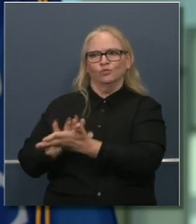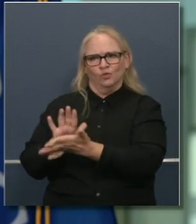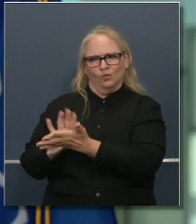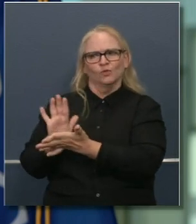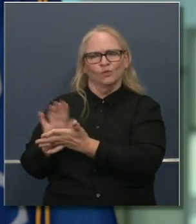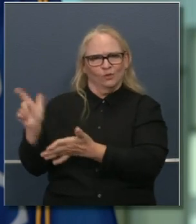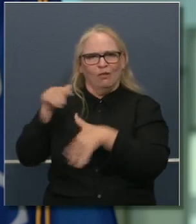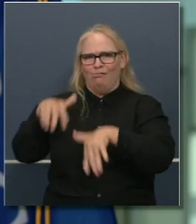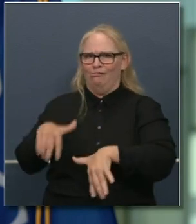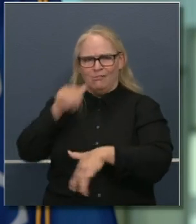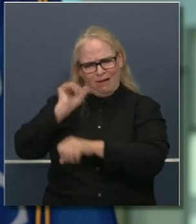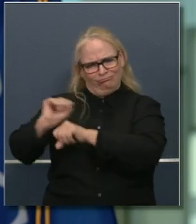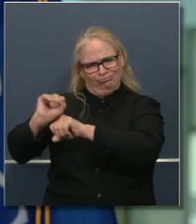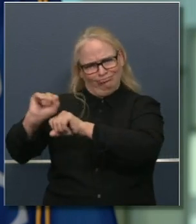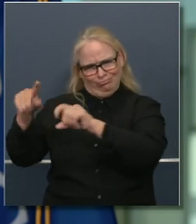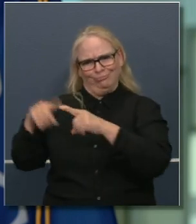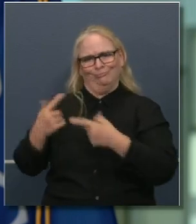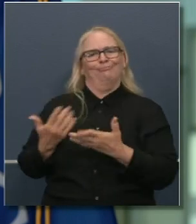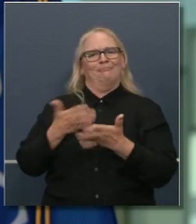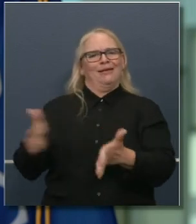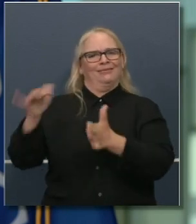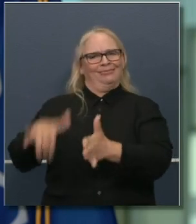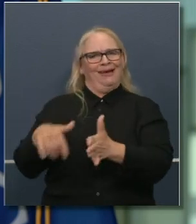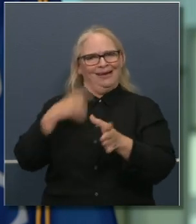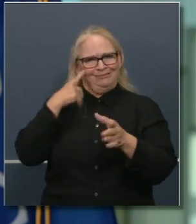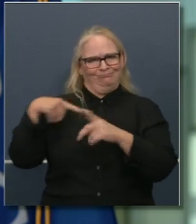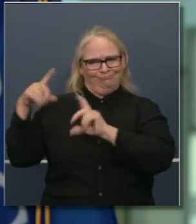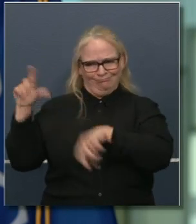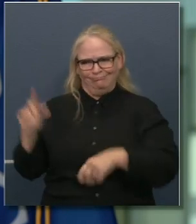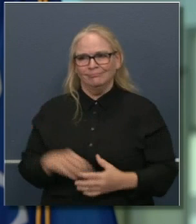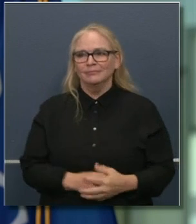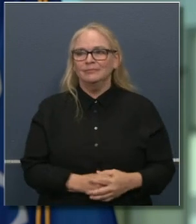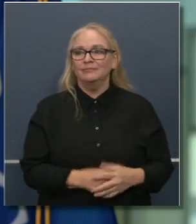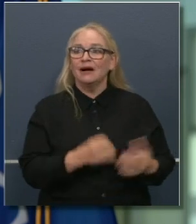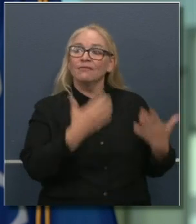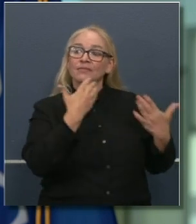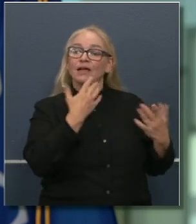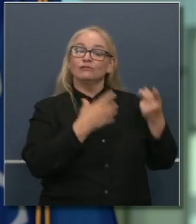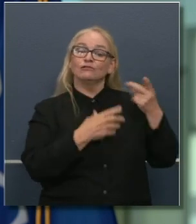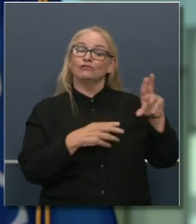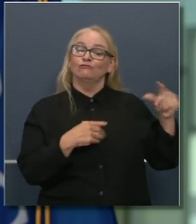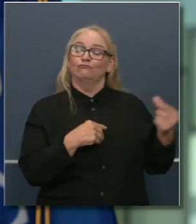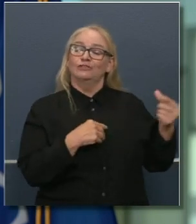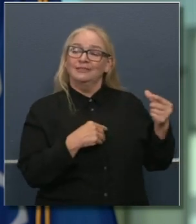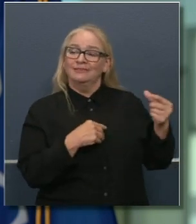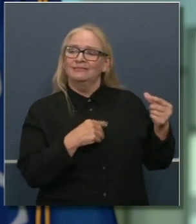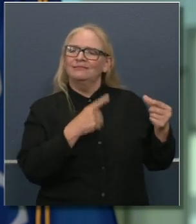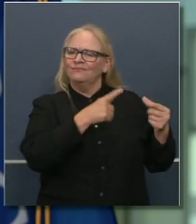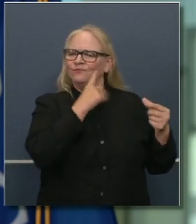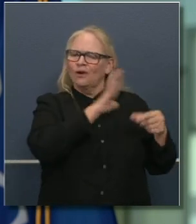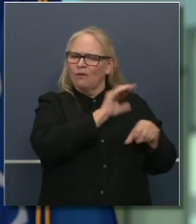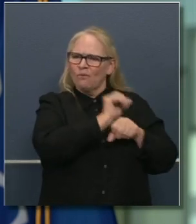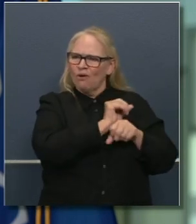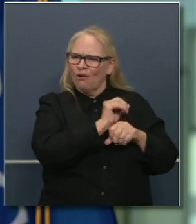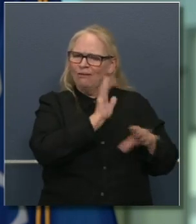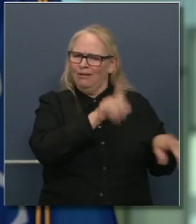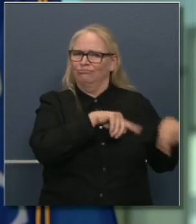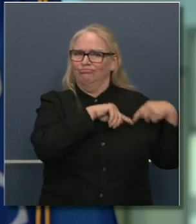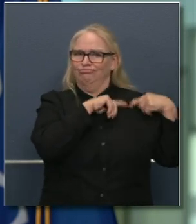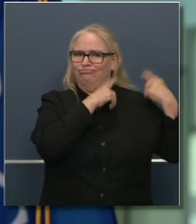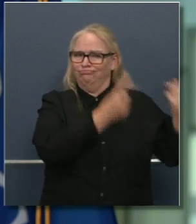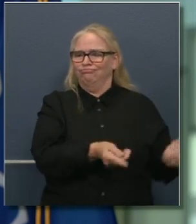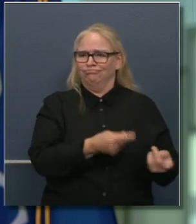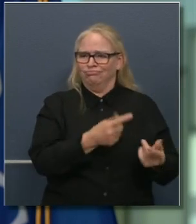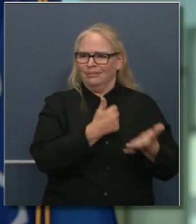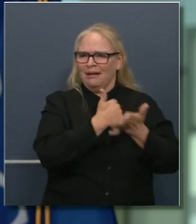around the announcement we're making today. Dr. Galley for all of his work, working overtime to help advance